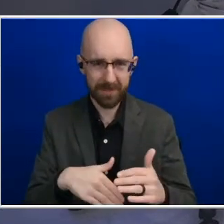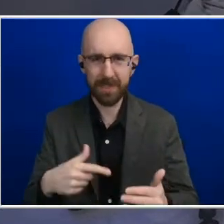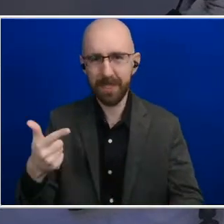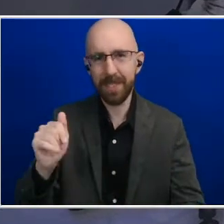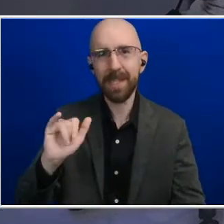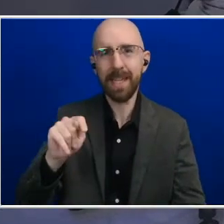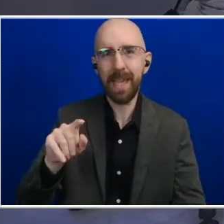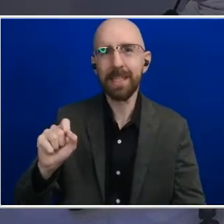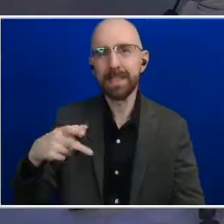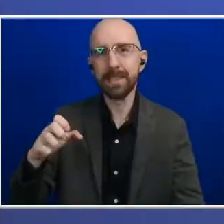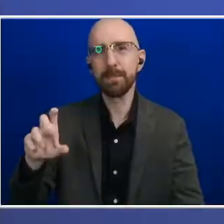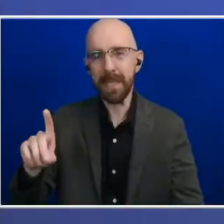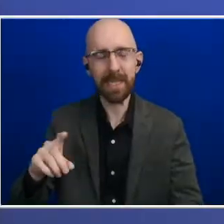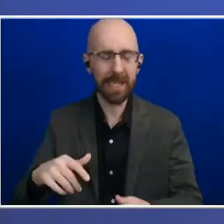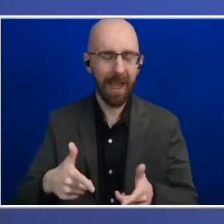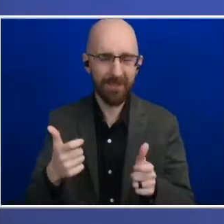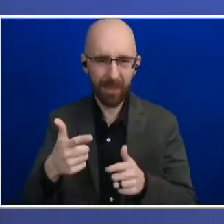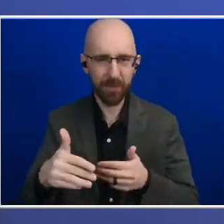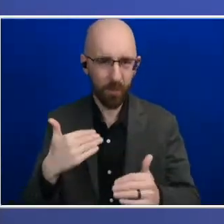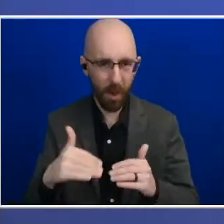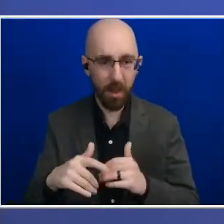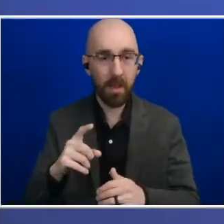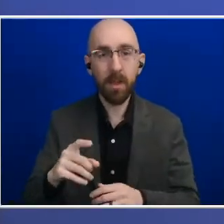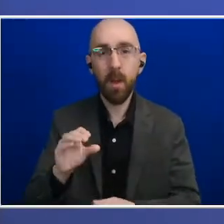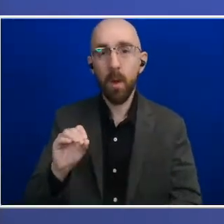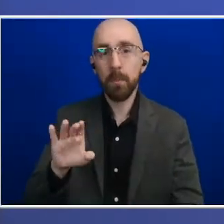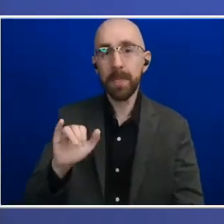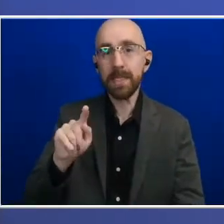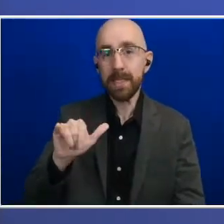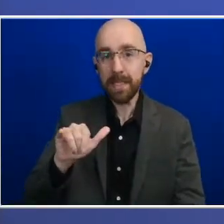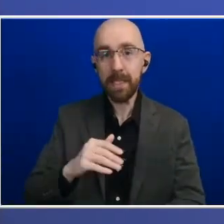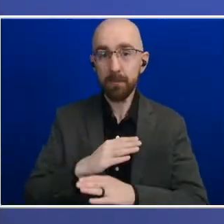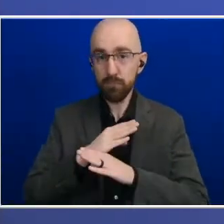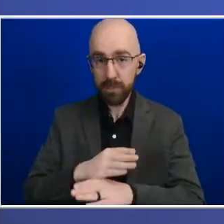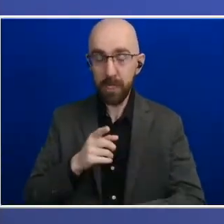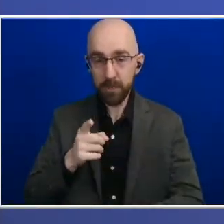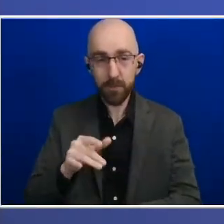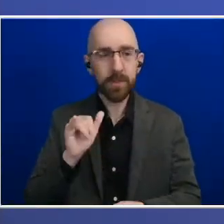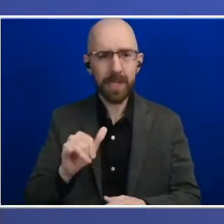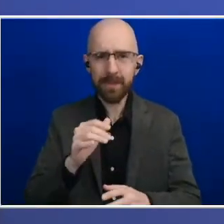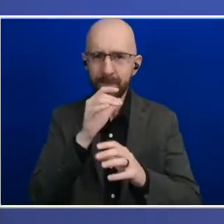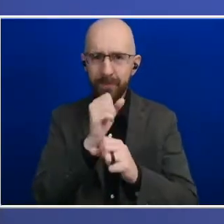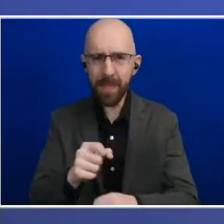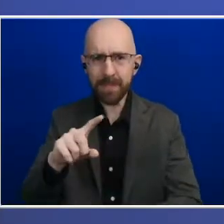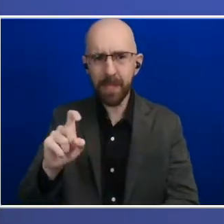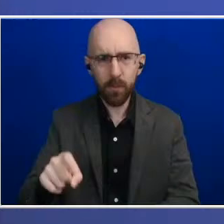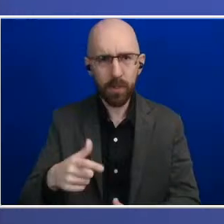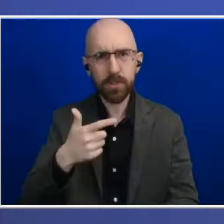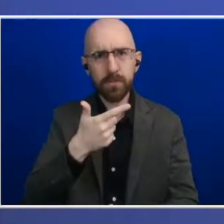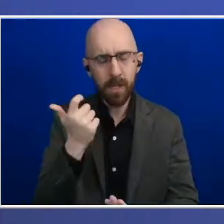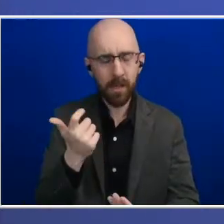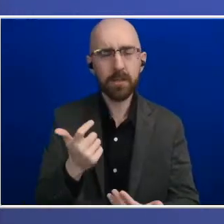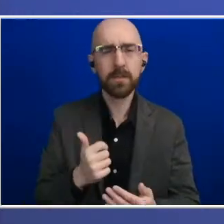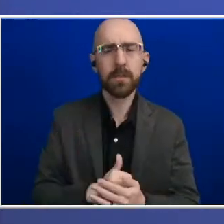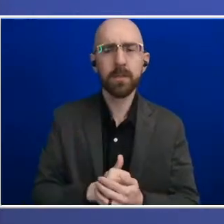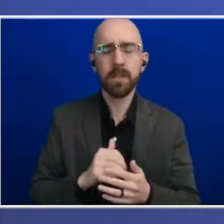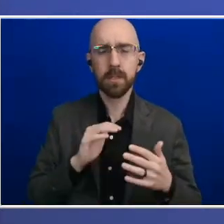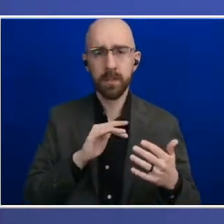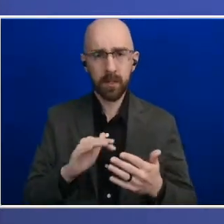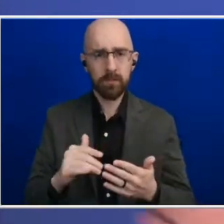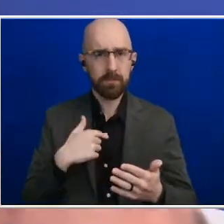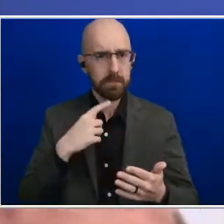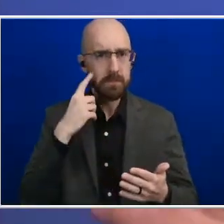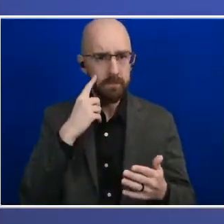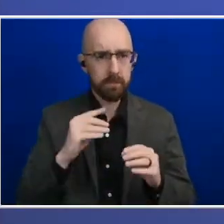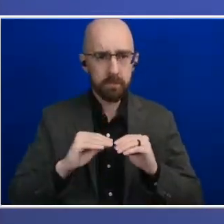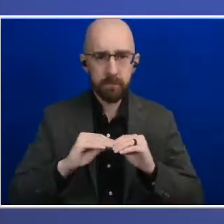So does obesity protect you? So this is really a fascinating question because studies, I think, have come out to say